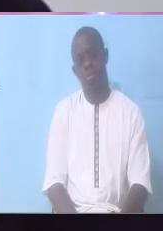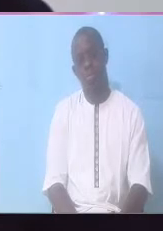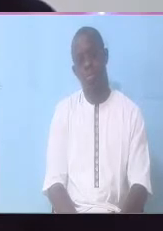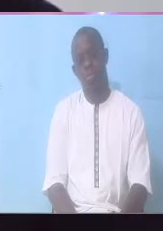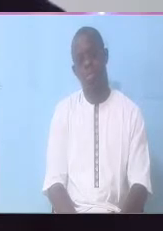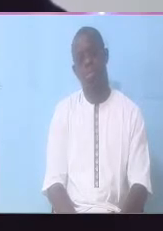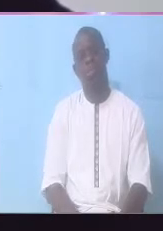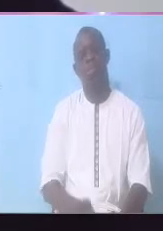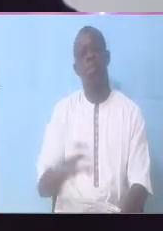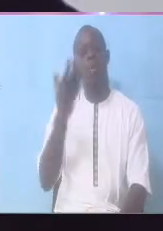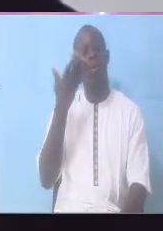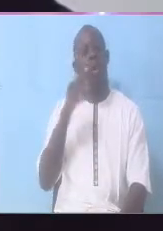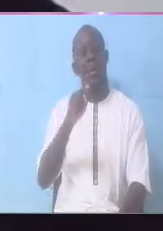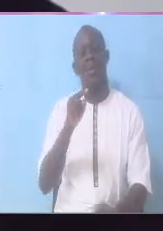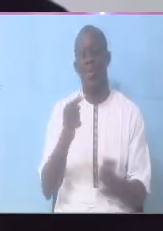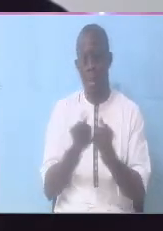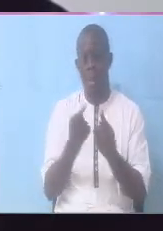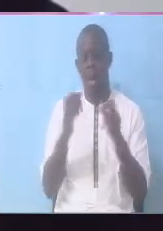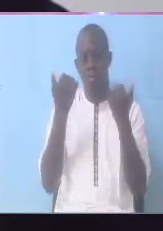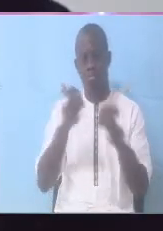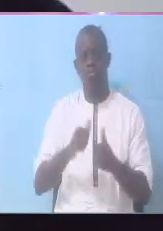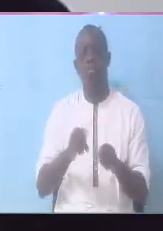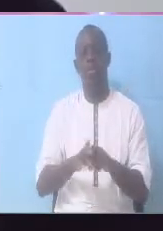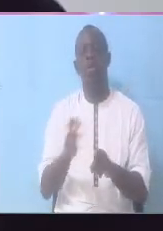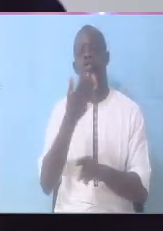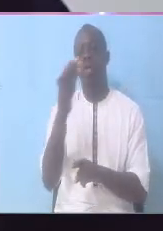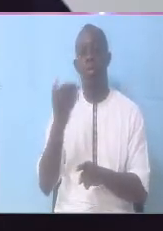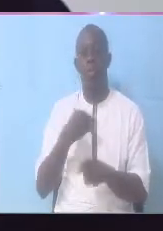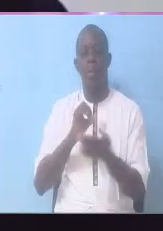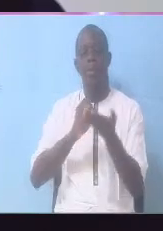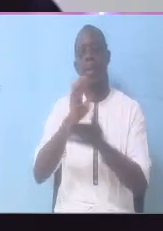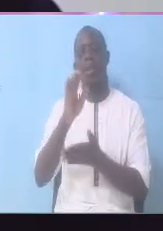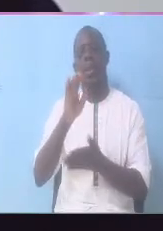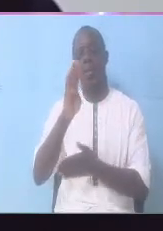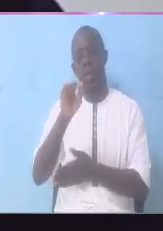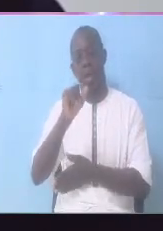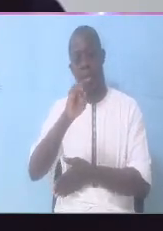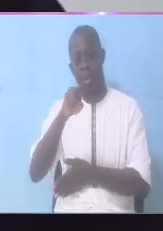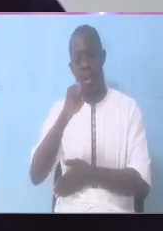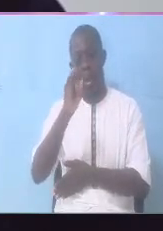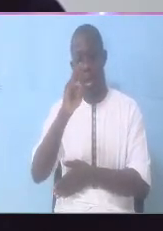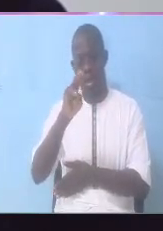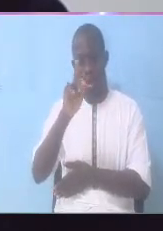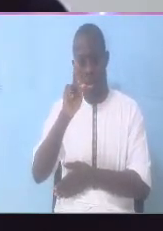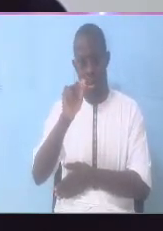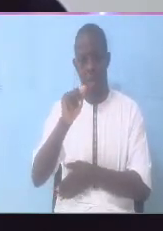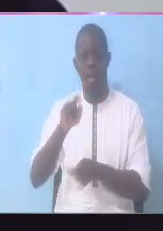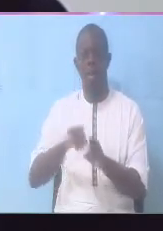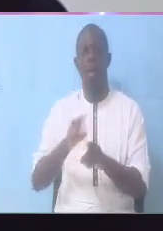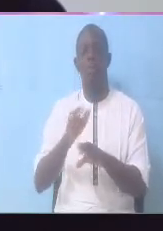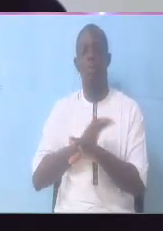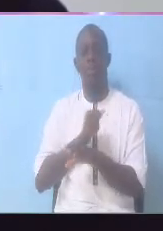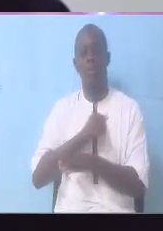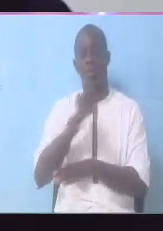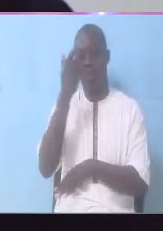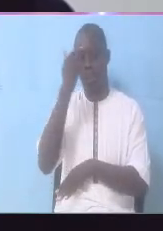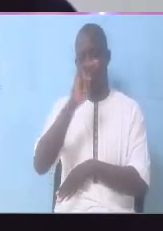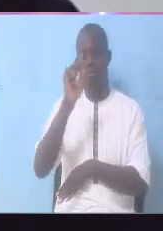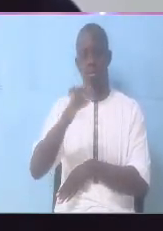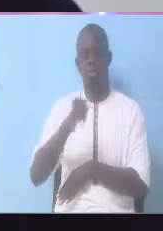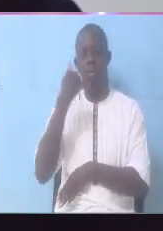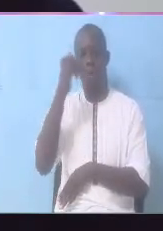Bajinka, and then I heard them talking. I just ran up, and then I took the phone because I could not call him with my number this time around. But